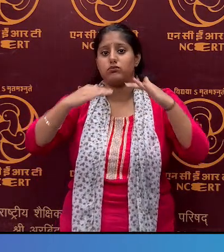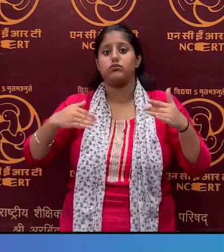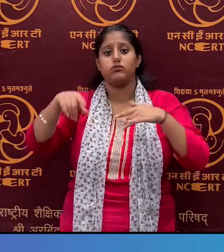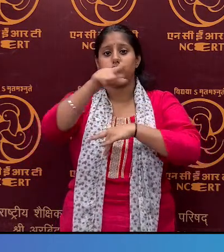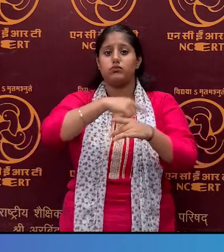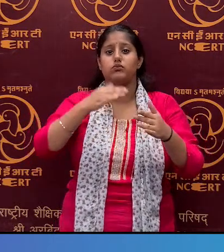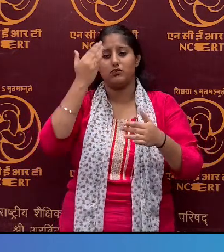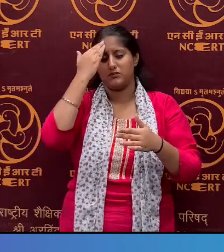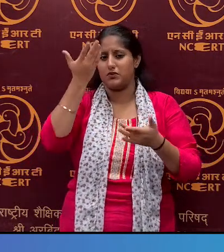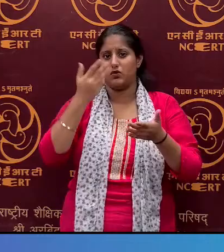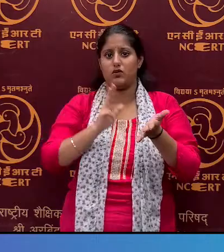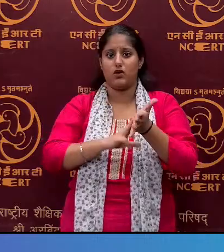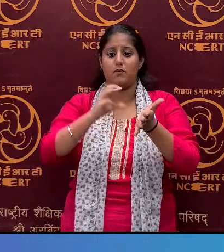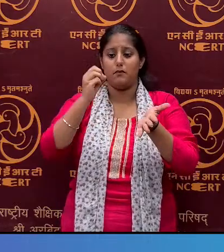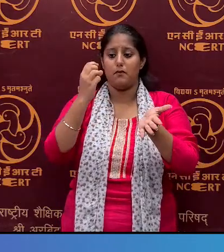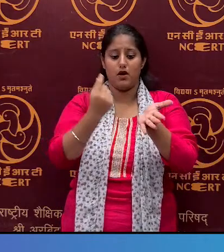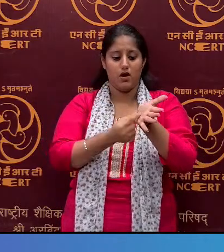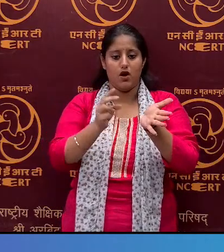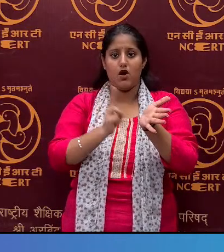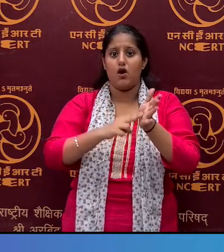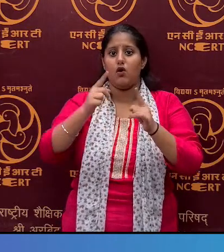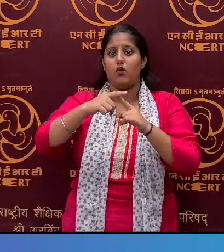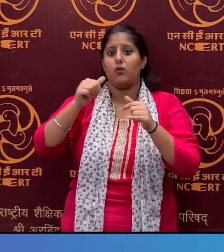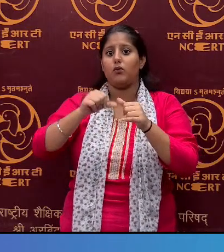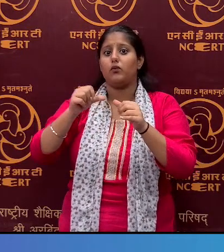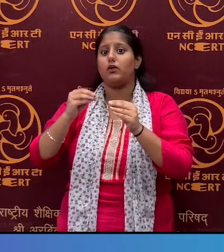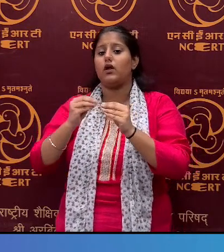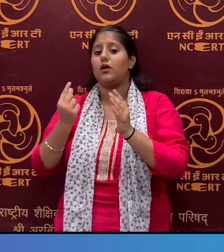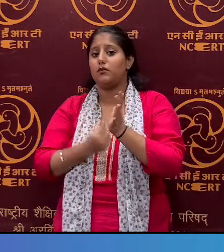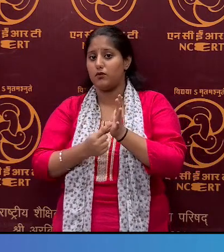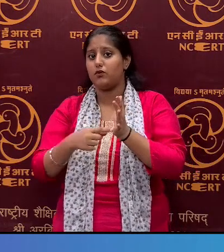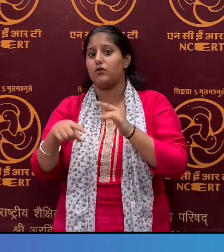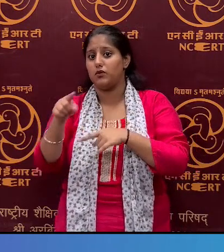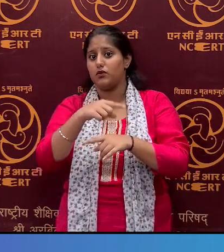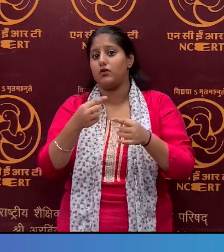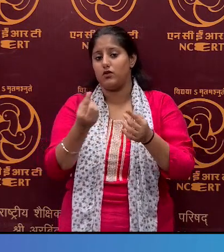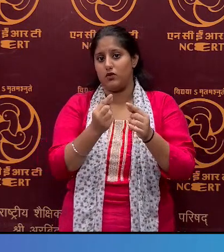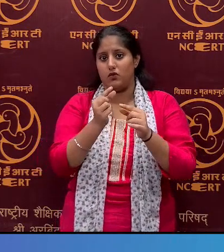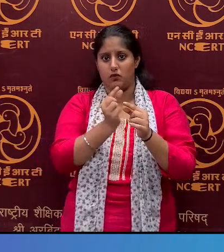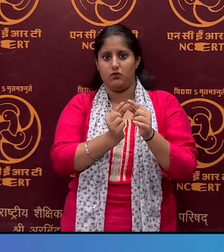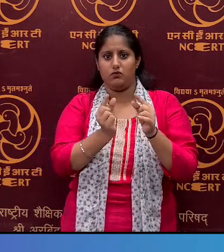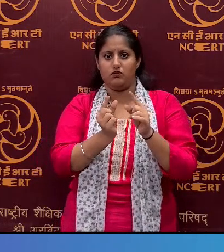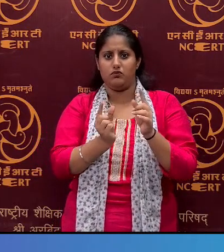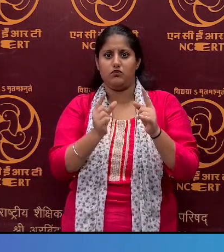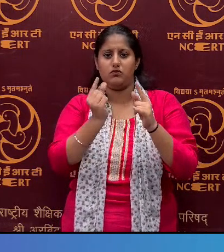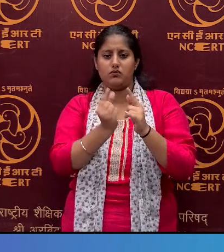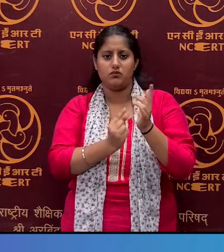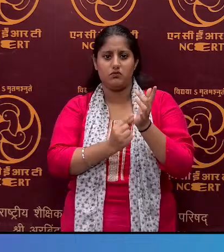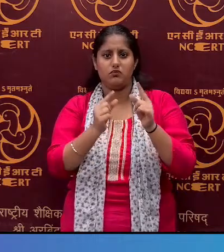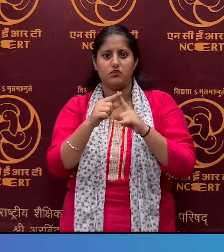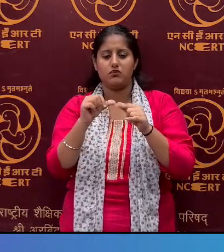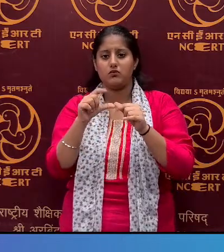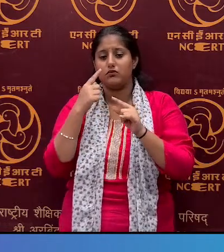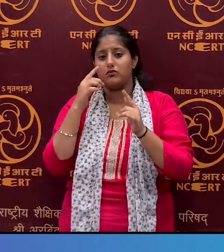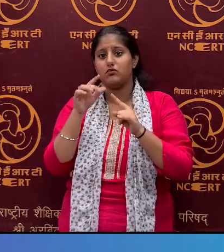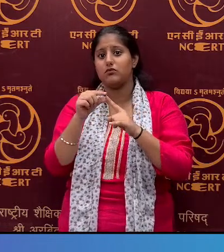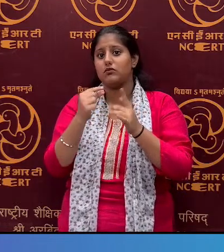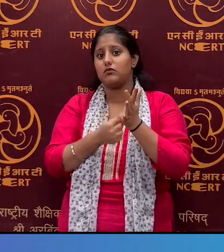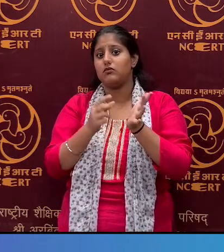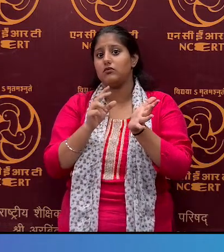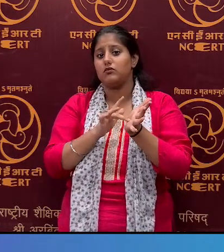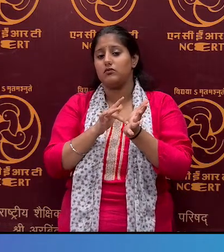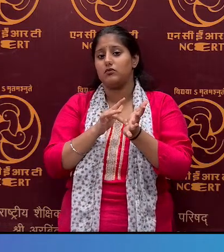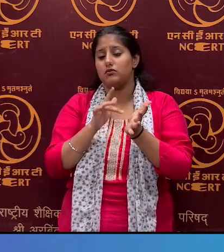heard about it, is a hill station in Arauli ranges close to Udaipur, is experience totally different,